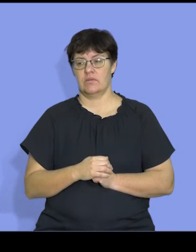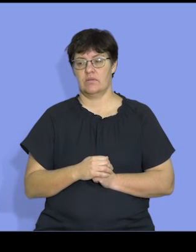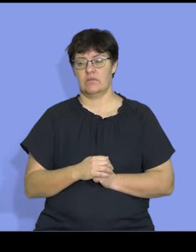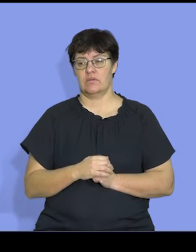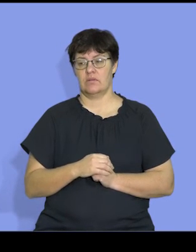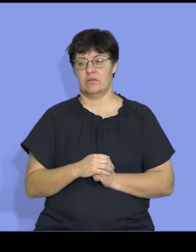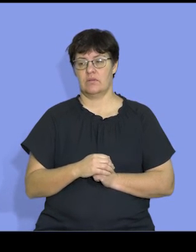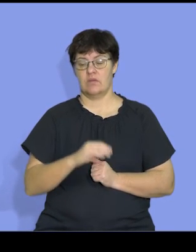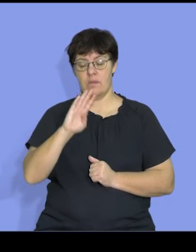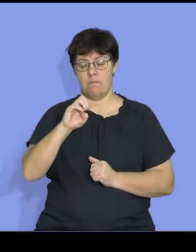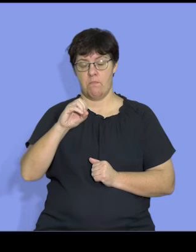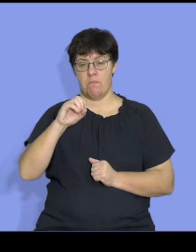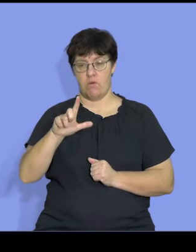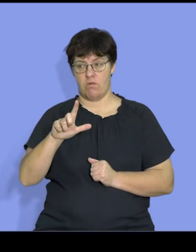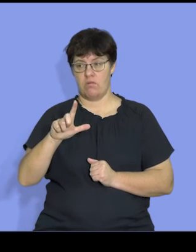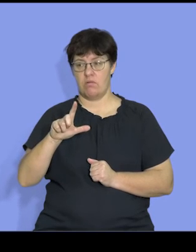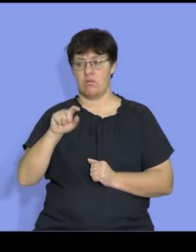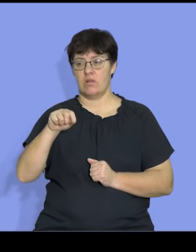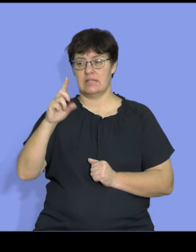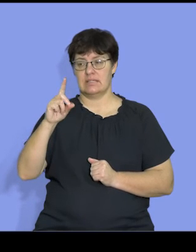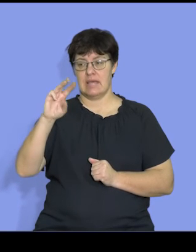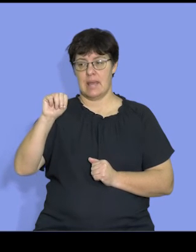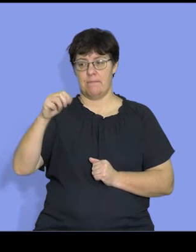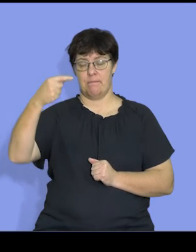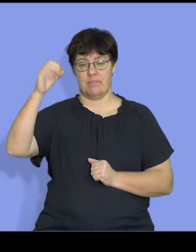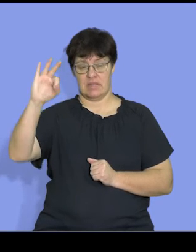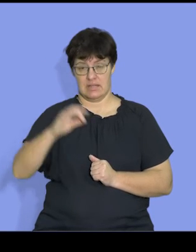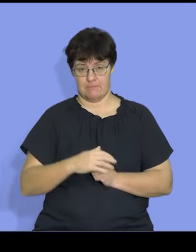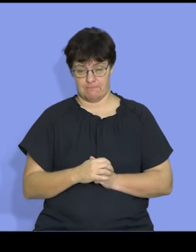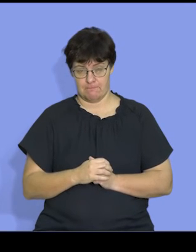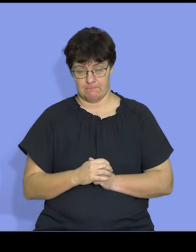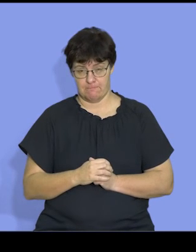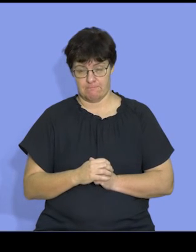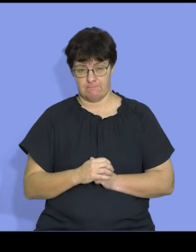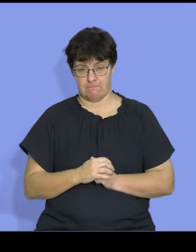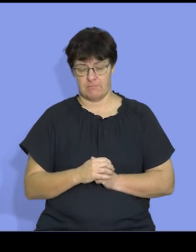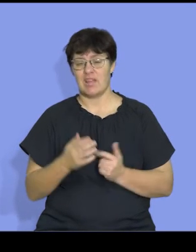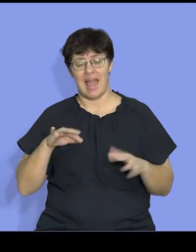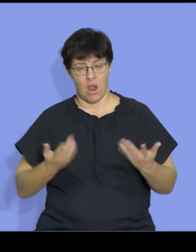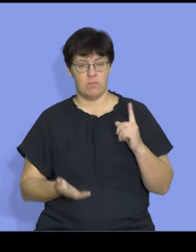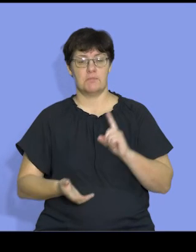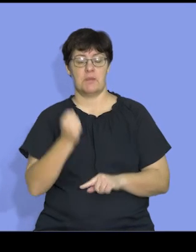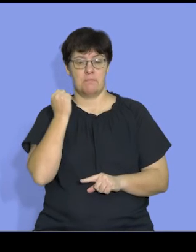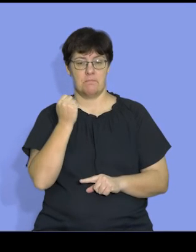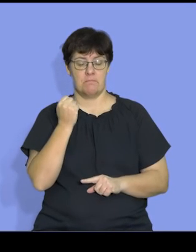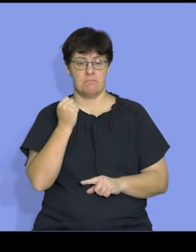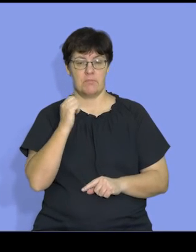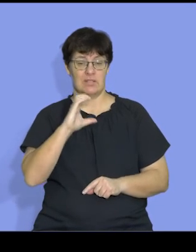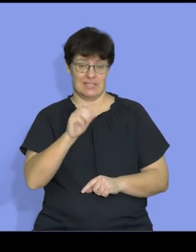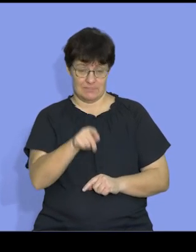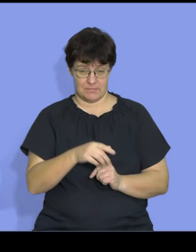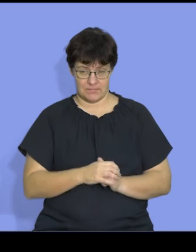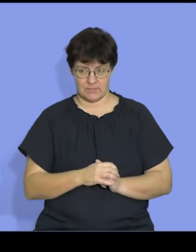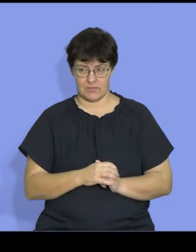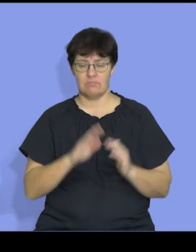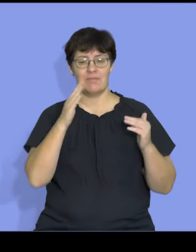moles per cubic decimeter, right? So that's how we determine the concentration, right? So be